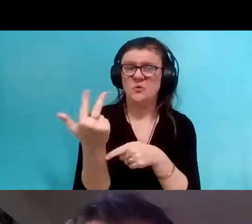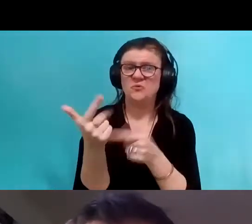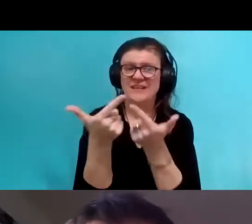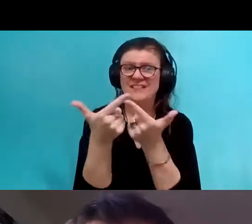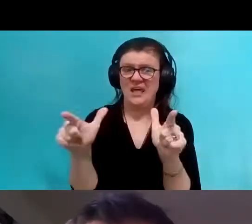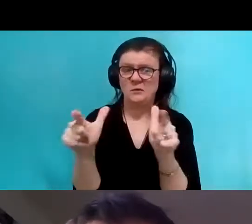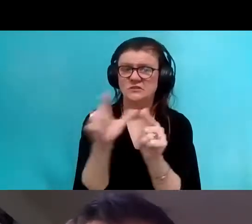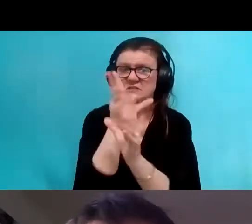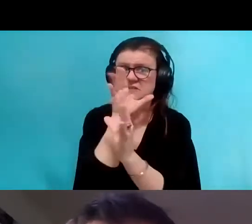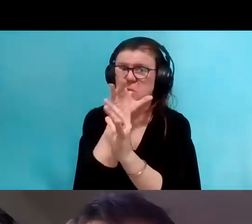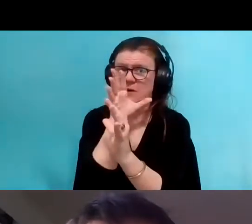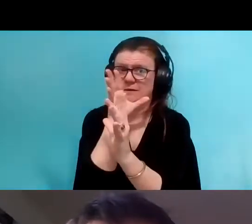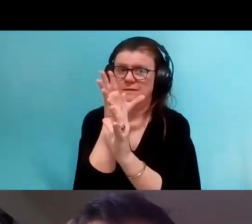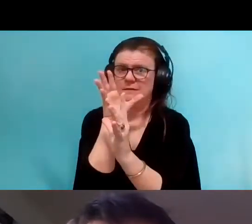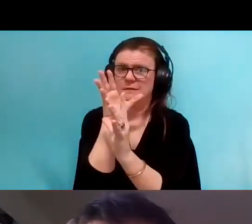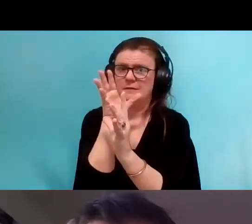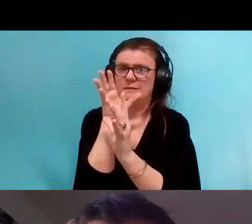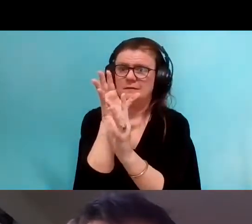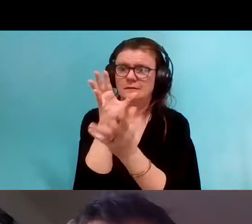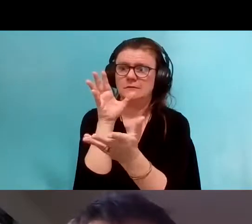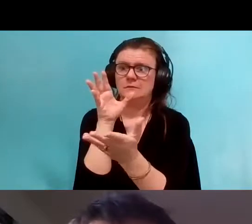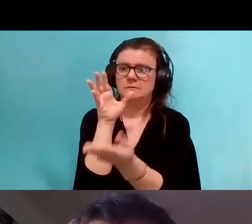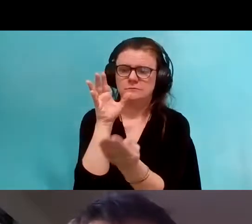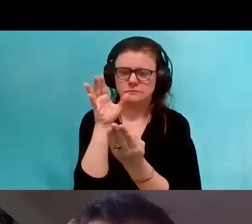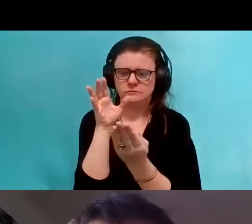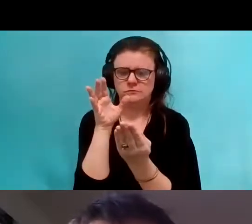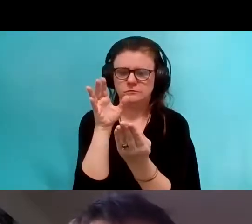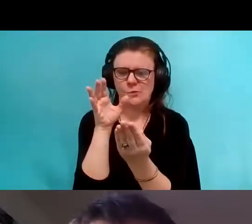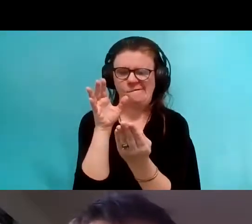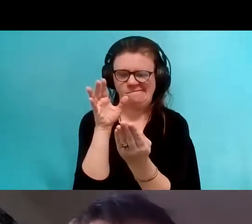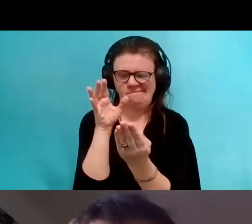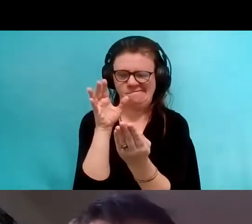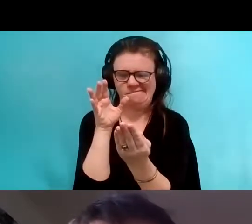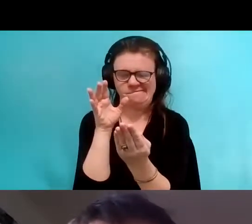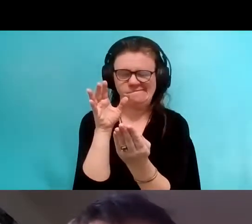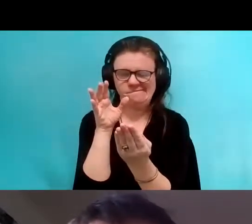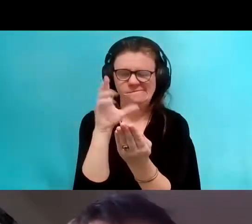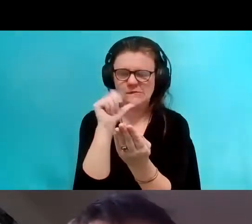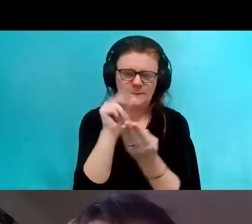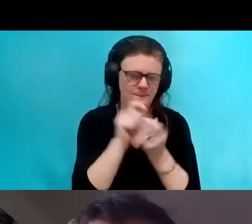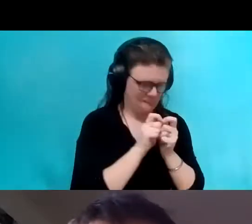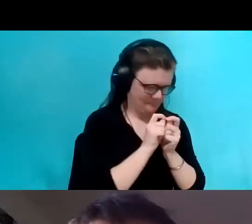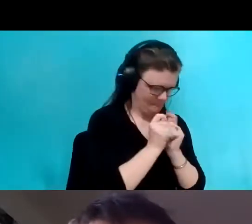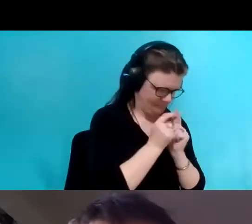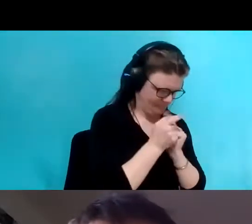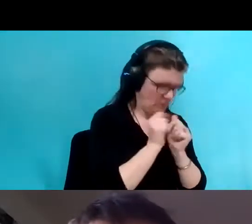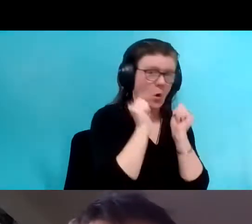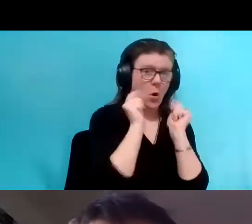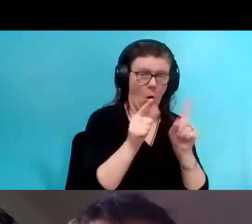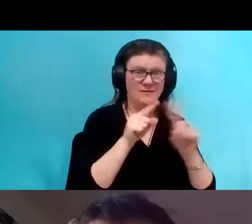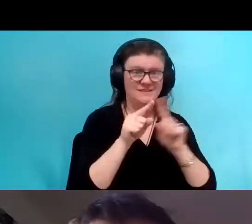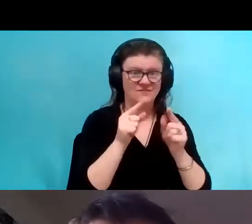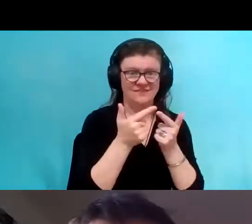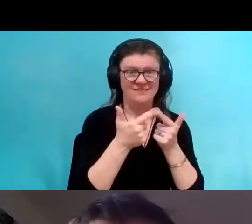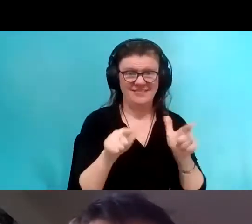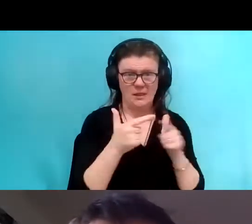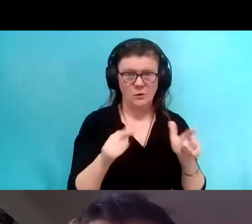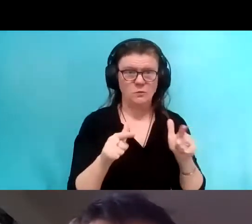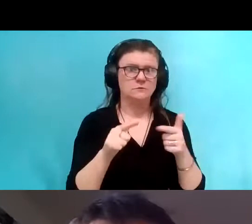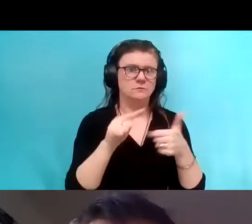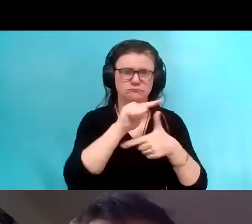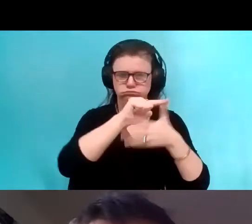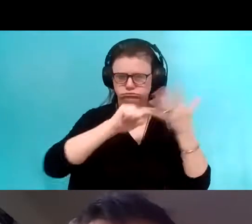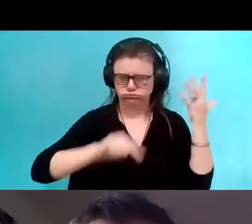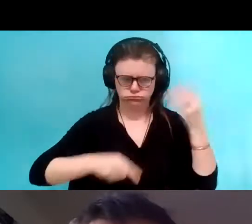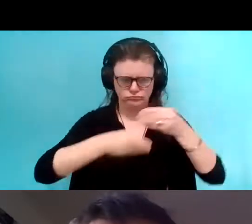words differently. So we then went back again and we translated them in all the possible languages, local languages like Pashto,